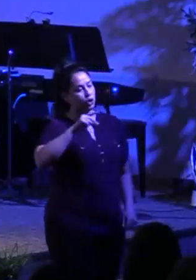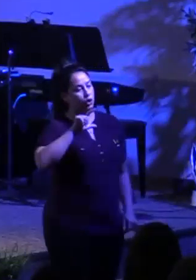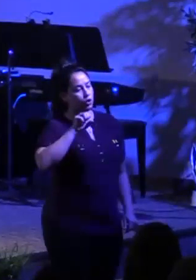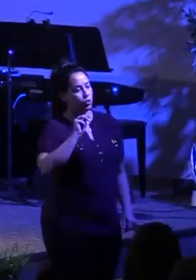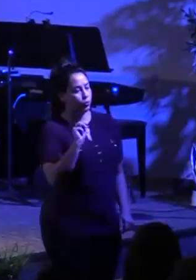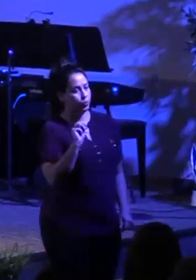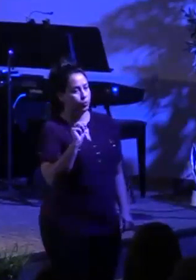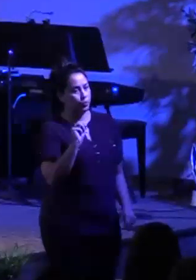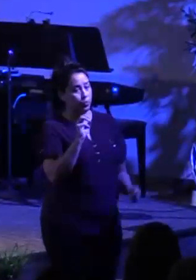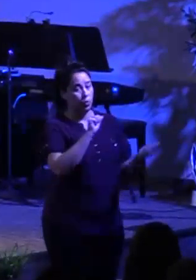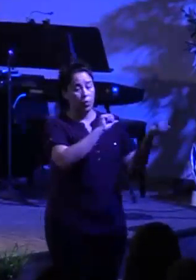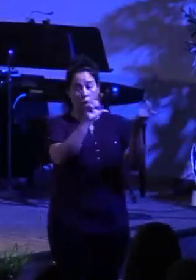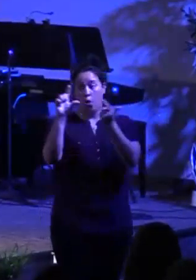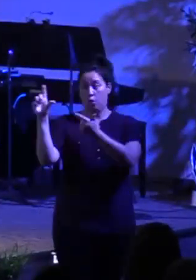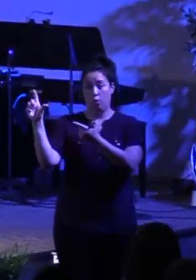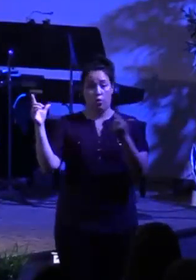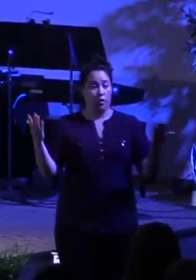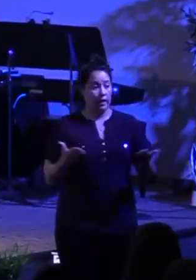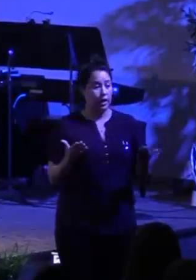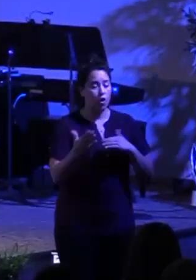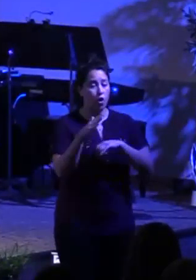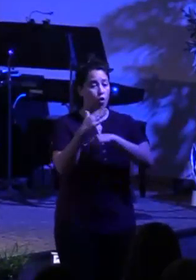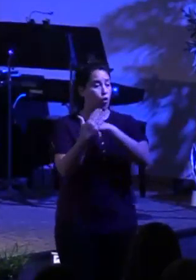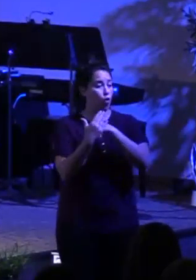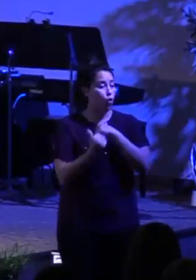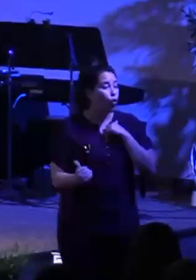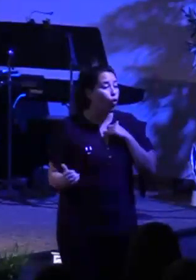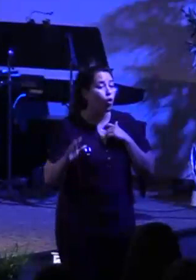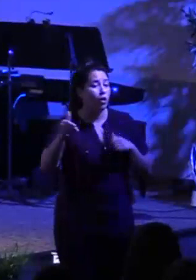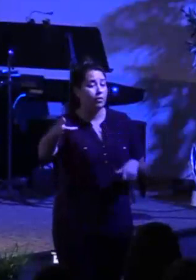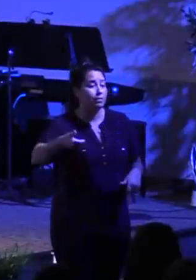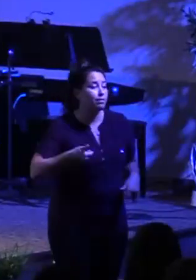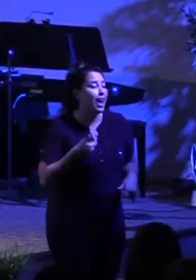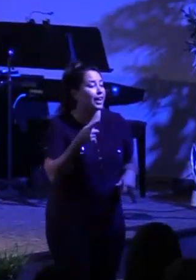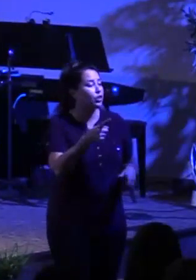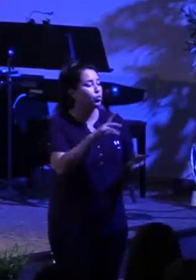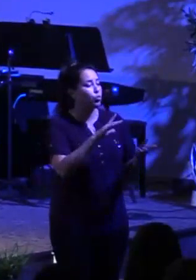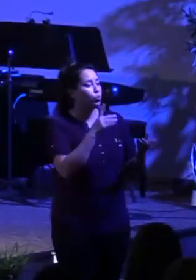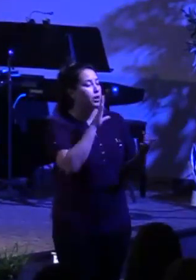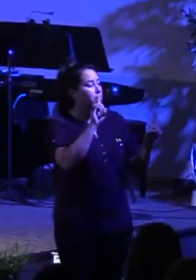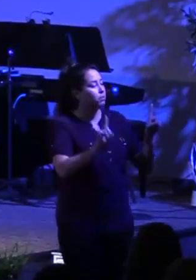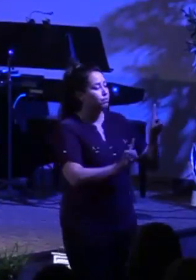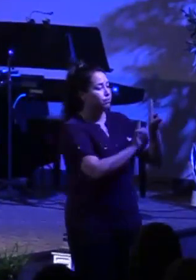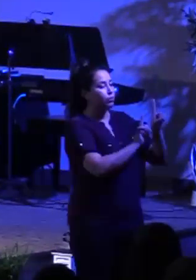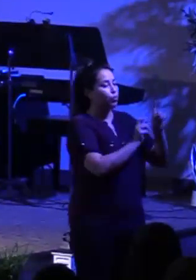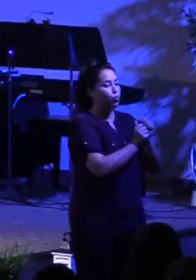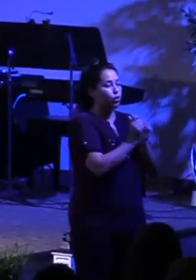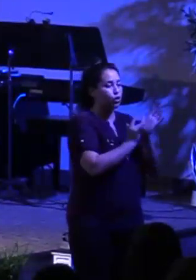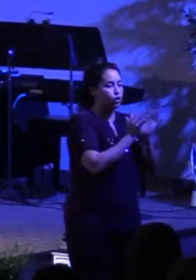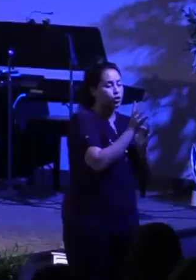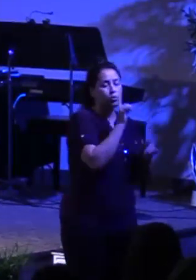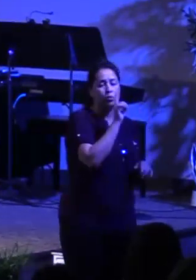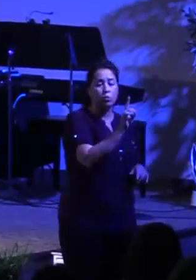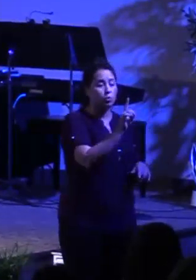Every single person in this room is called, invited to be an apprentice to Jesus. Ultimately, it's